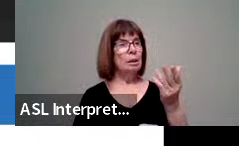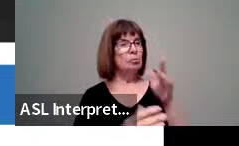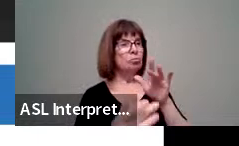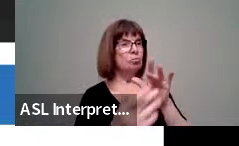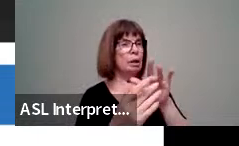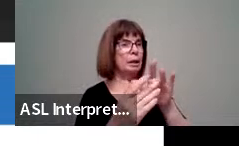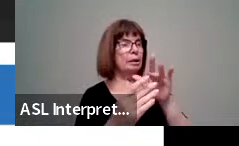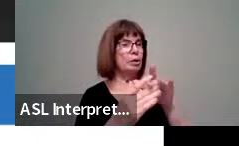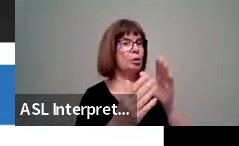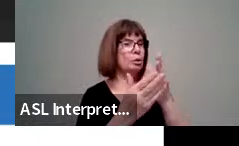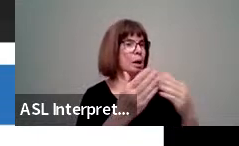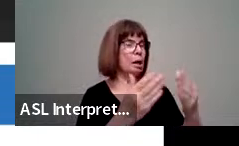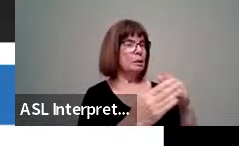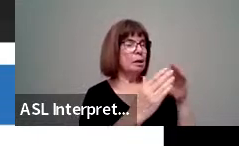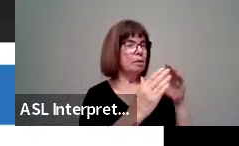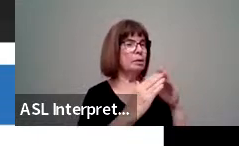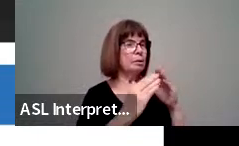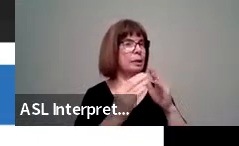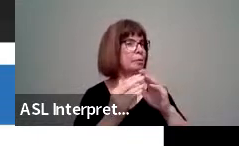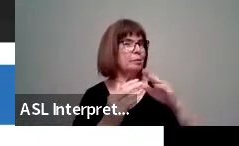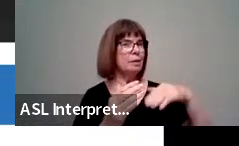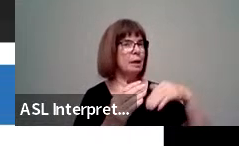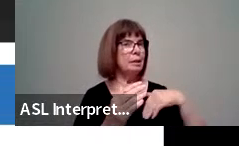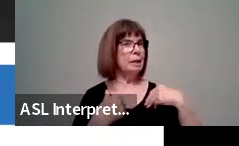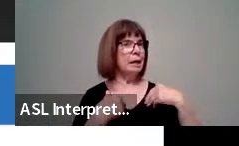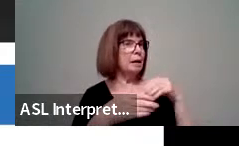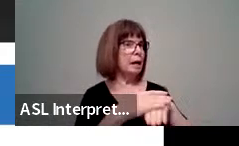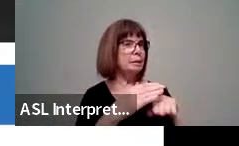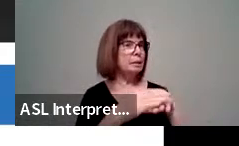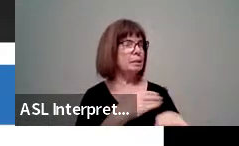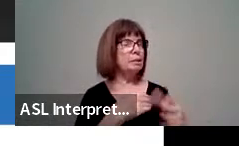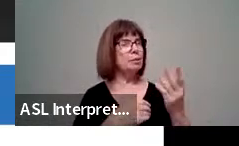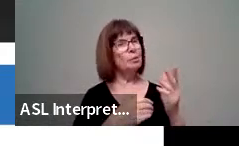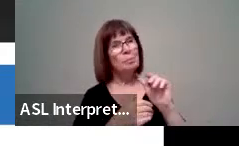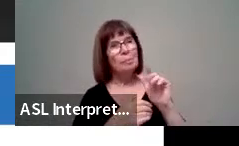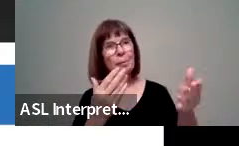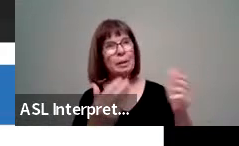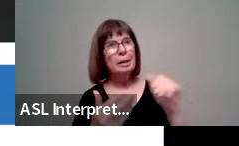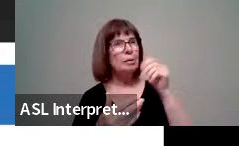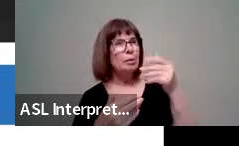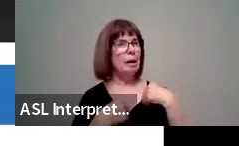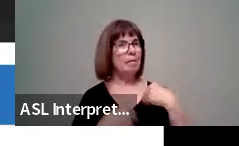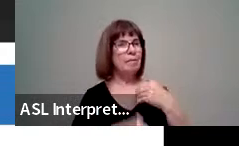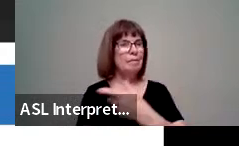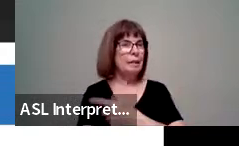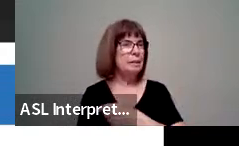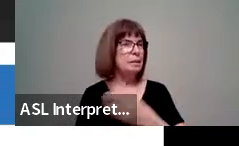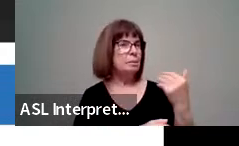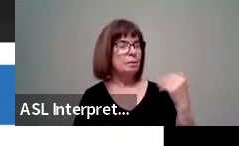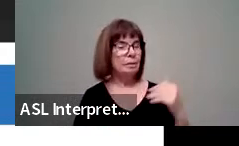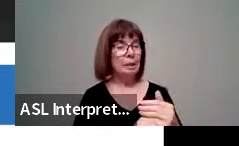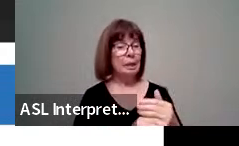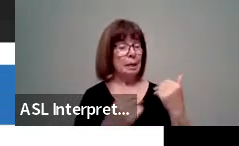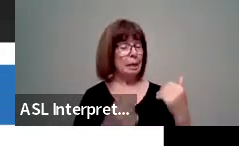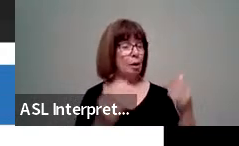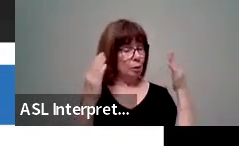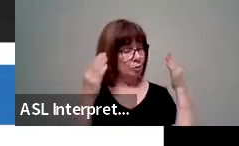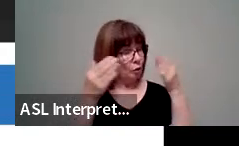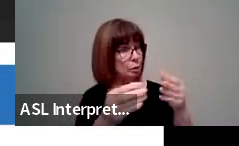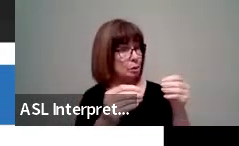that we've not been able to reach or have not had access to vaccines in the past. We're focusing more now on